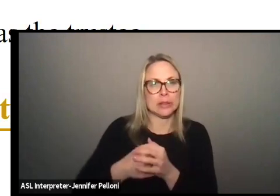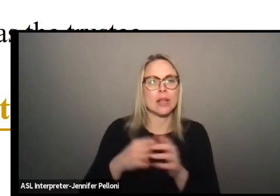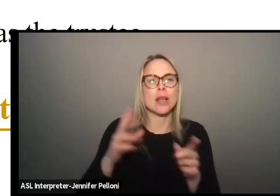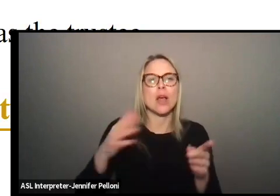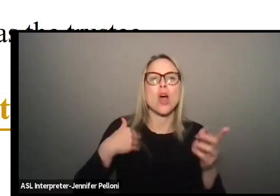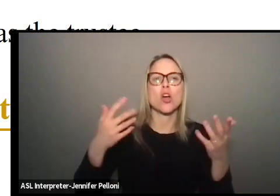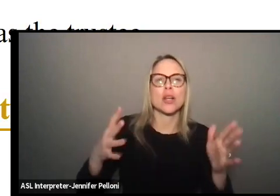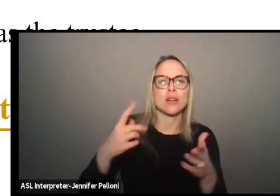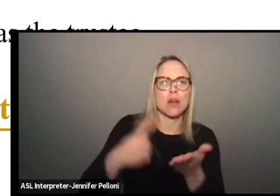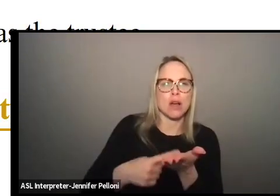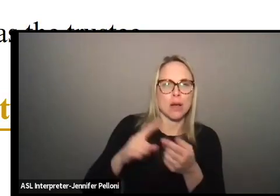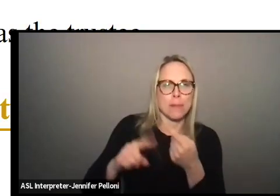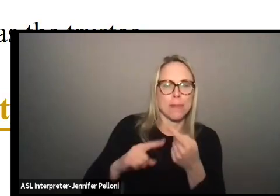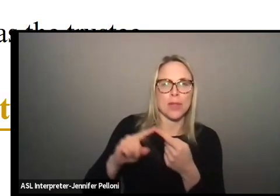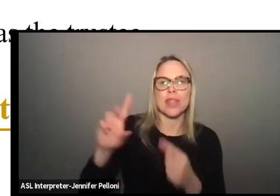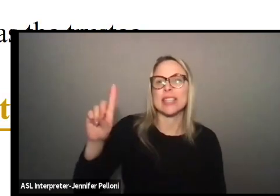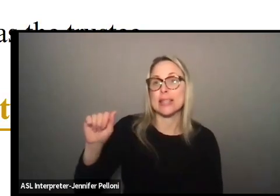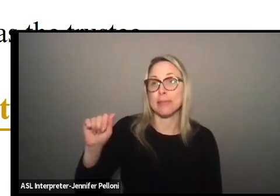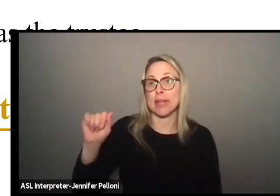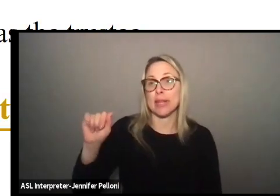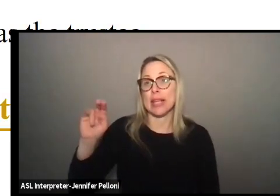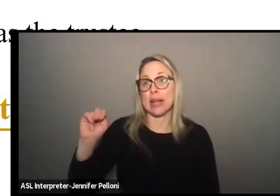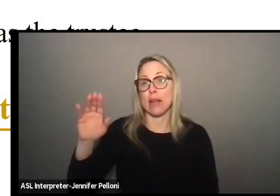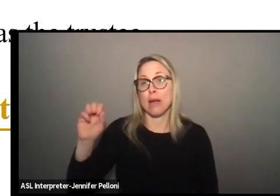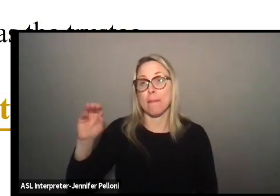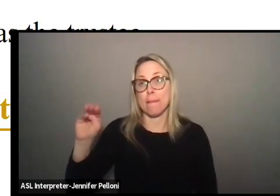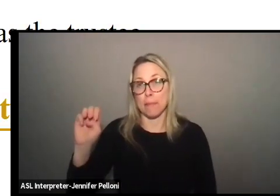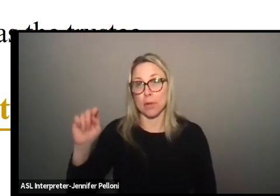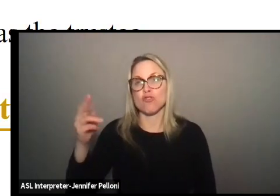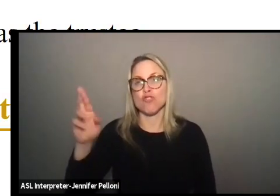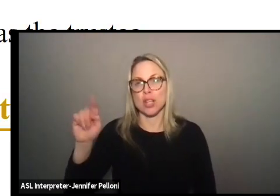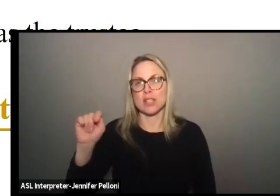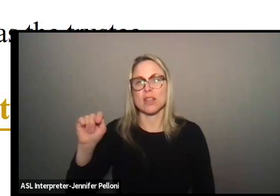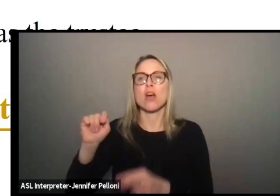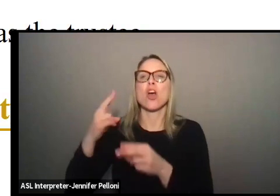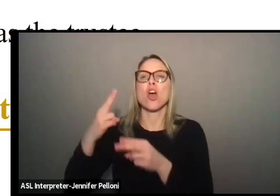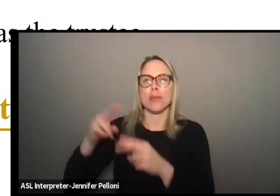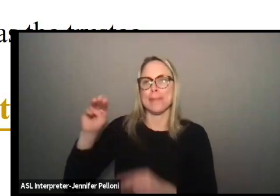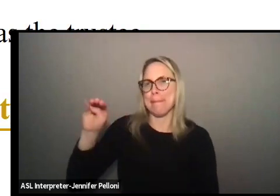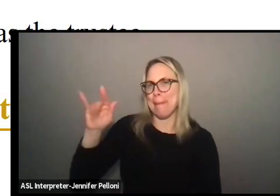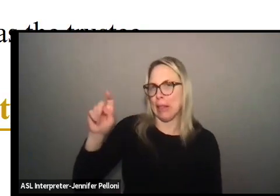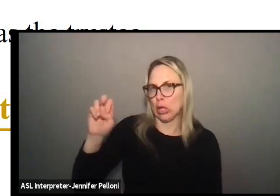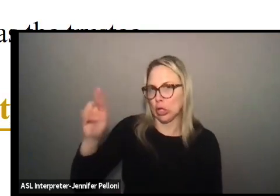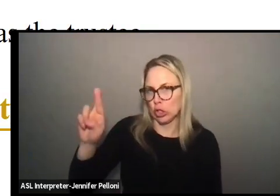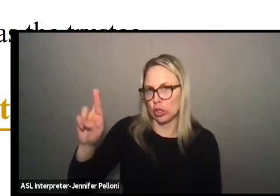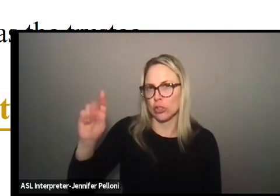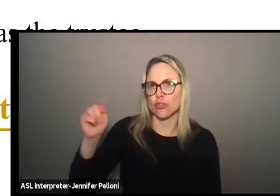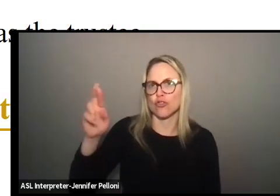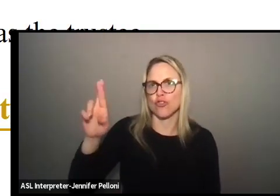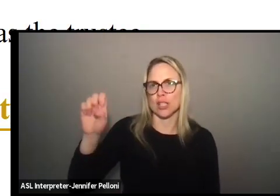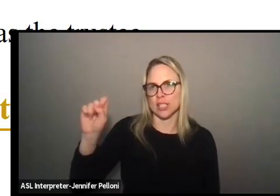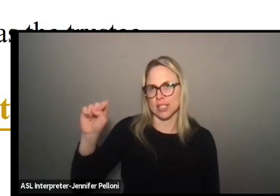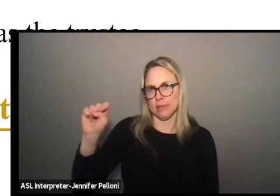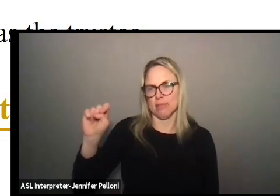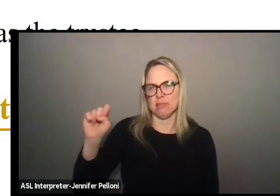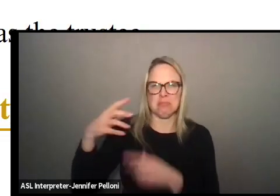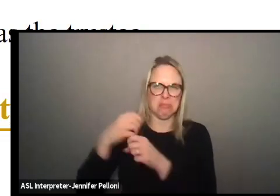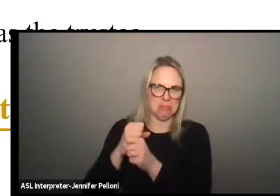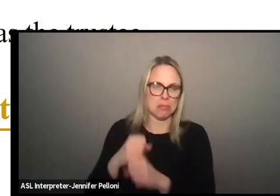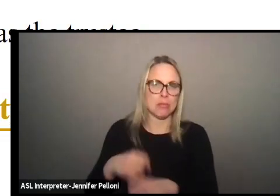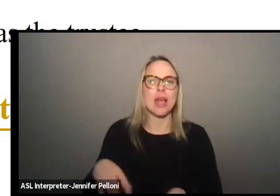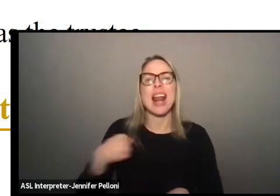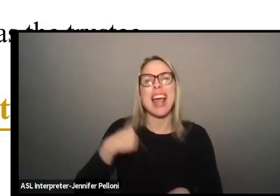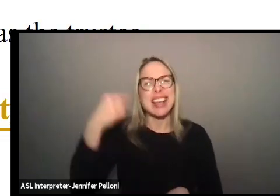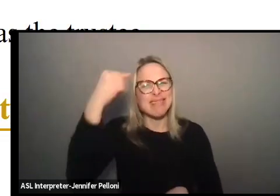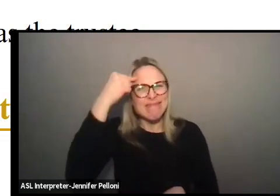Trust, and by the way, the Disability Income Trust is also called a Miller Trust. And I'm thinking that